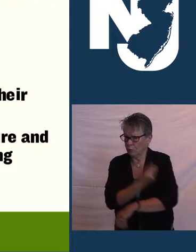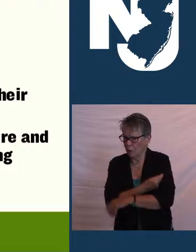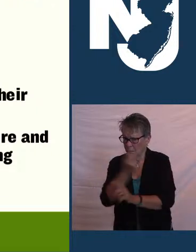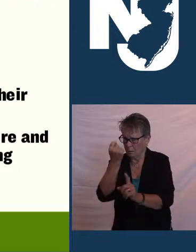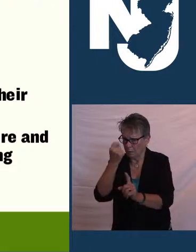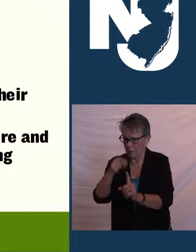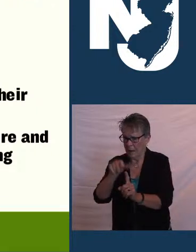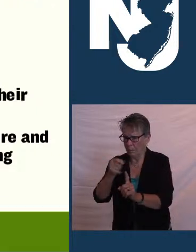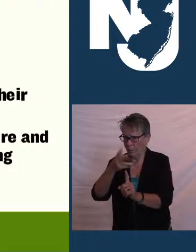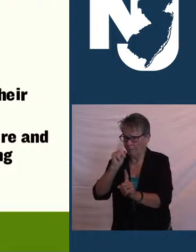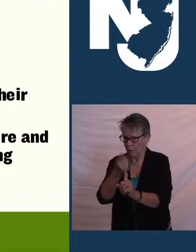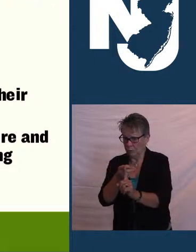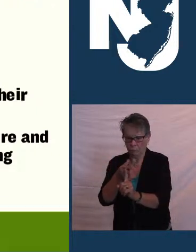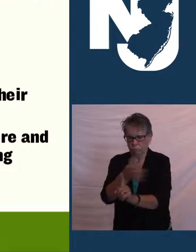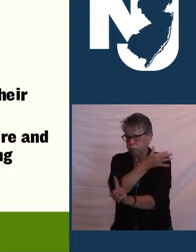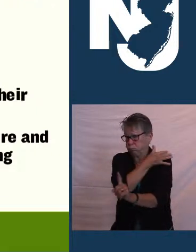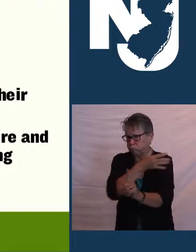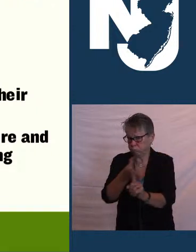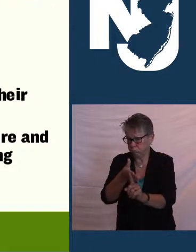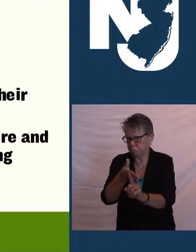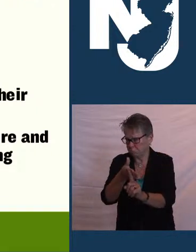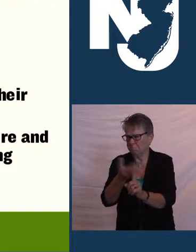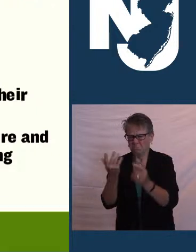that's the